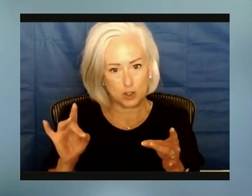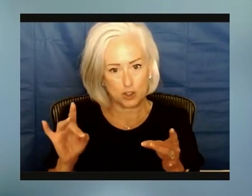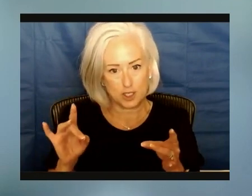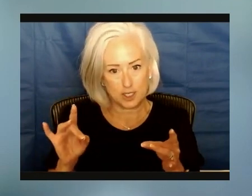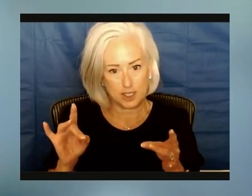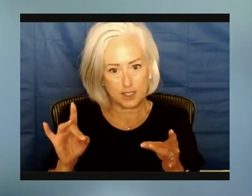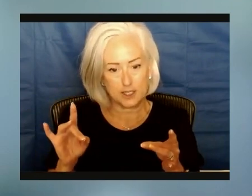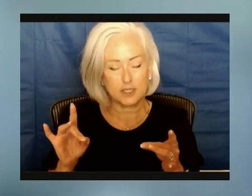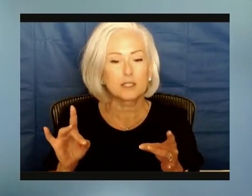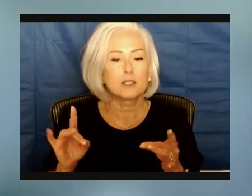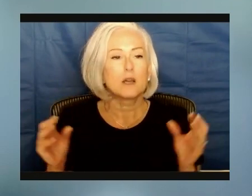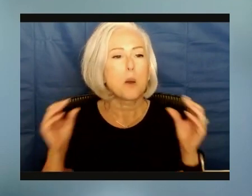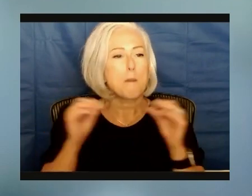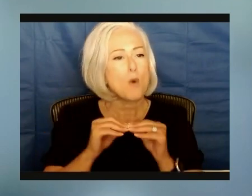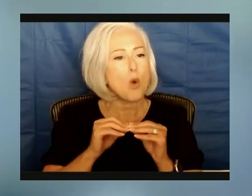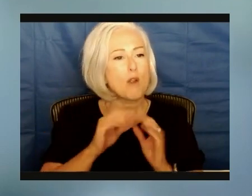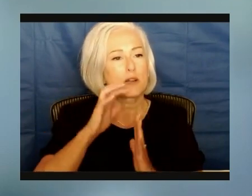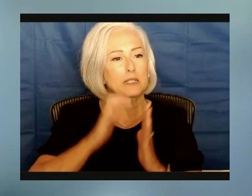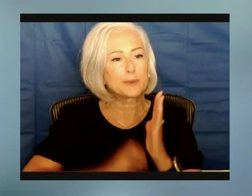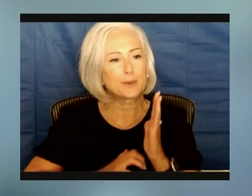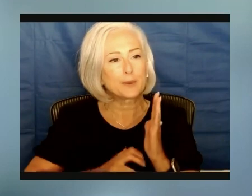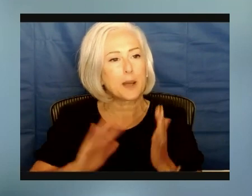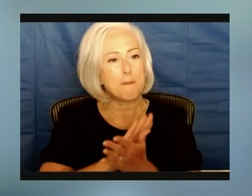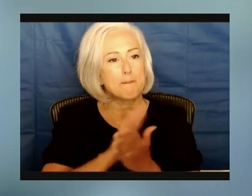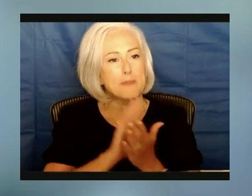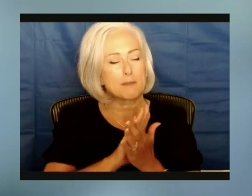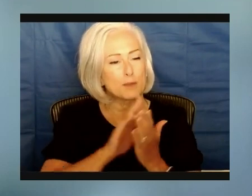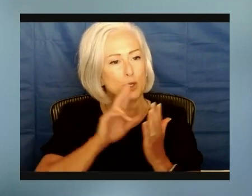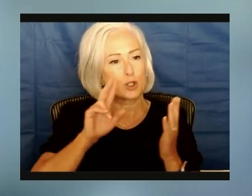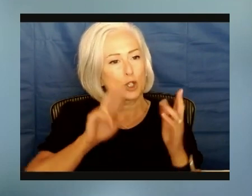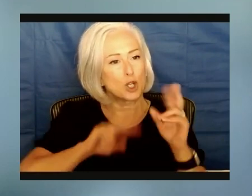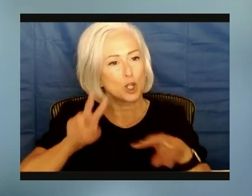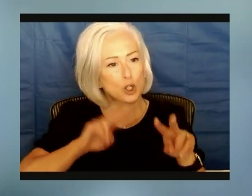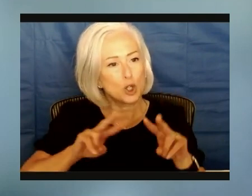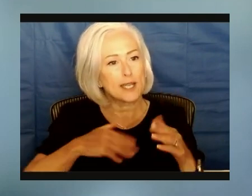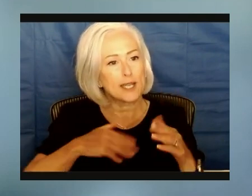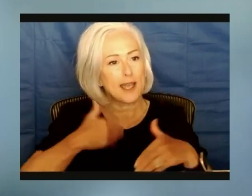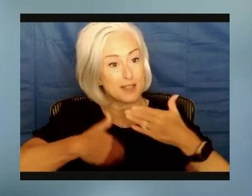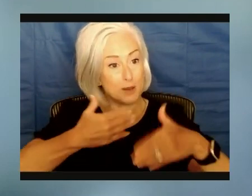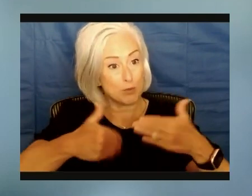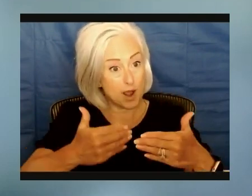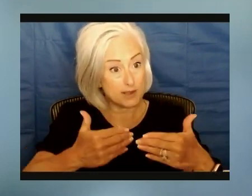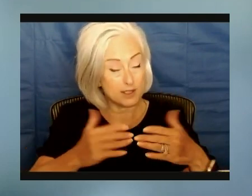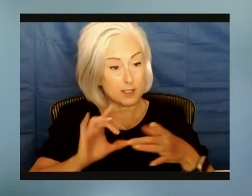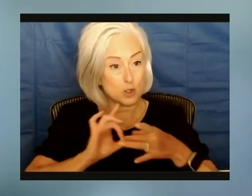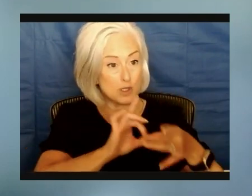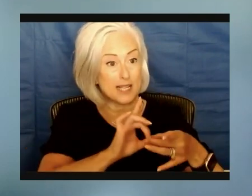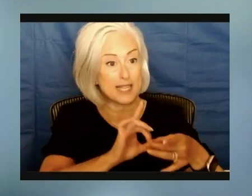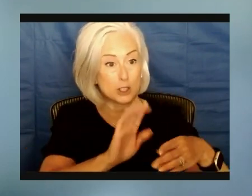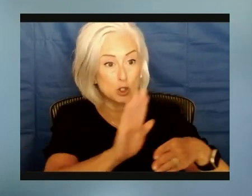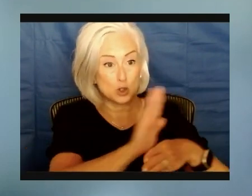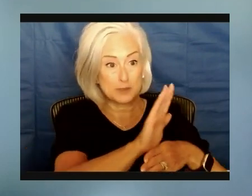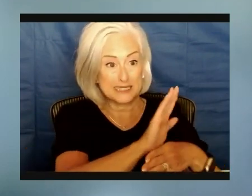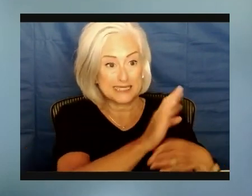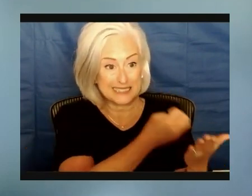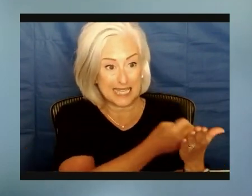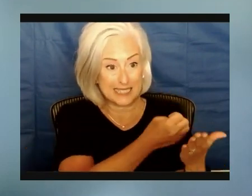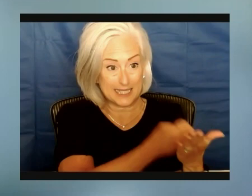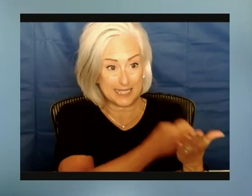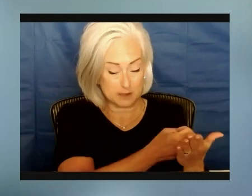narrative paper that's looking at the process of how this came about, the business and economic side, because there's been challenges